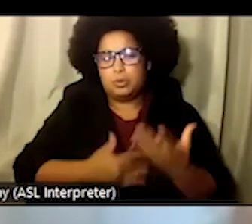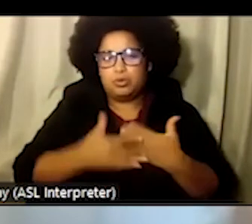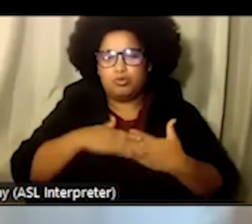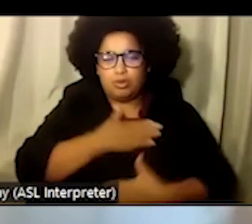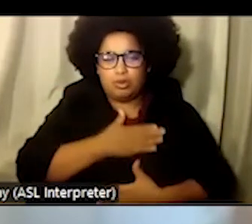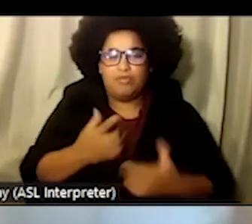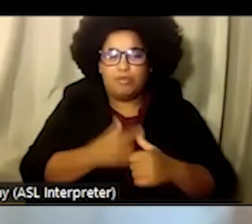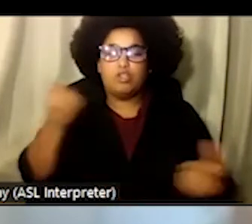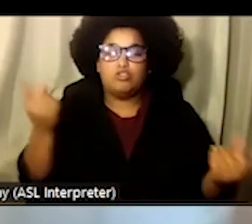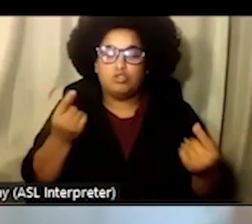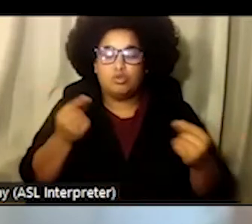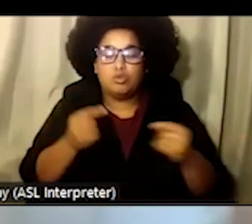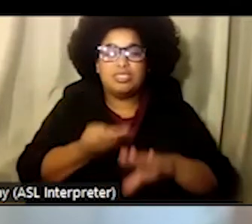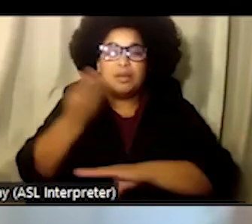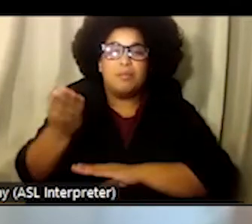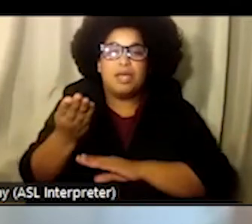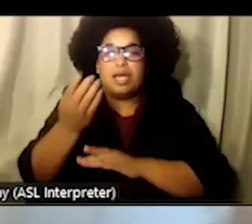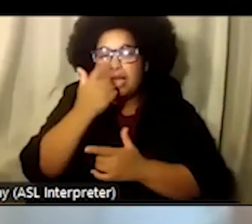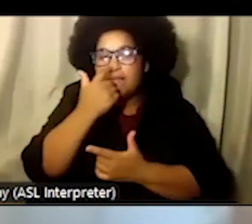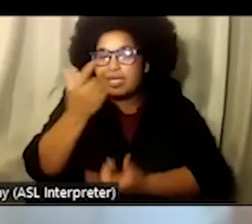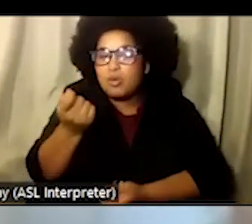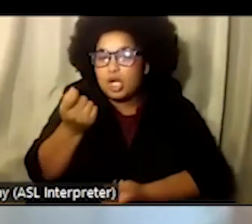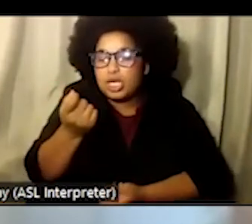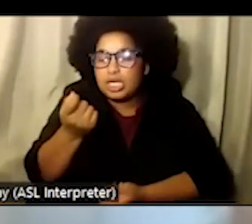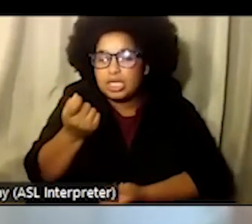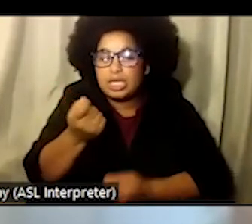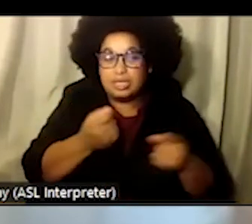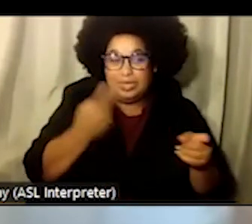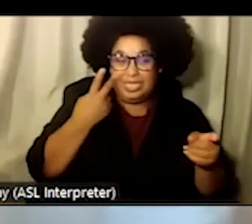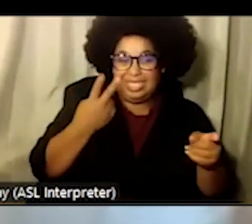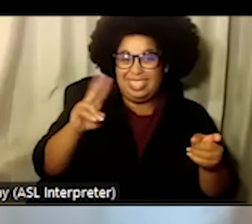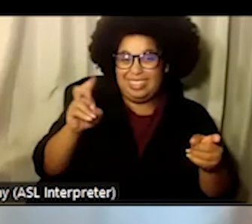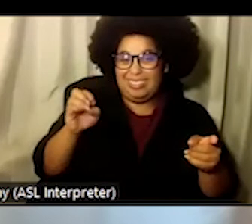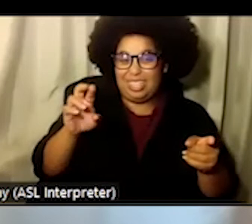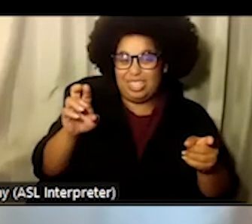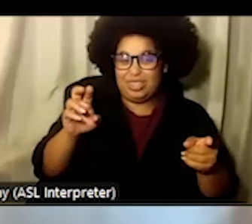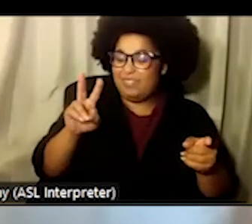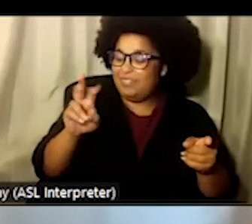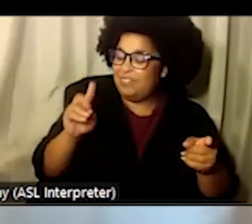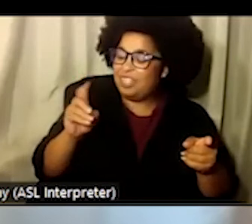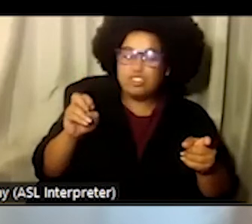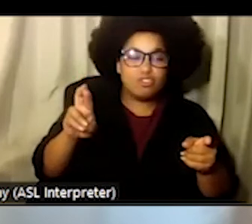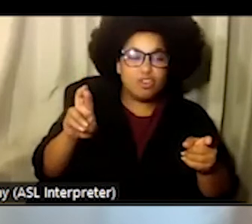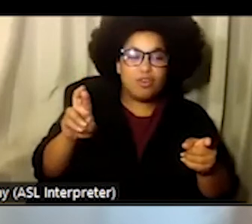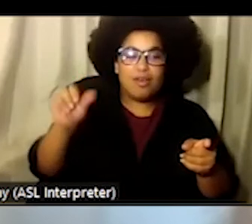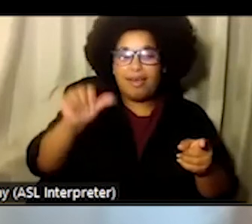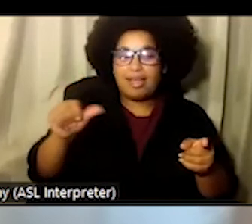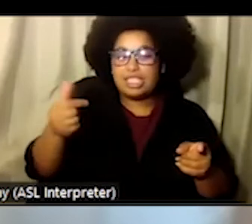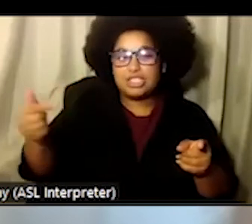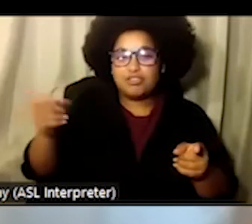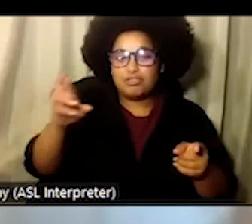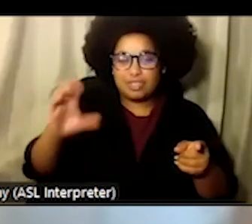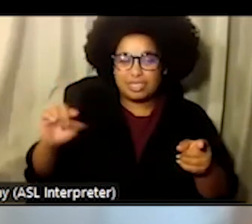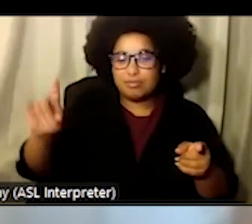would do is submit an email to the email address that we have on the slide, vendor@ggrc.org. That